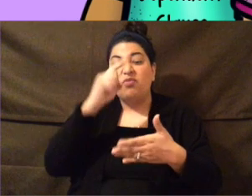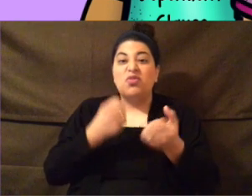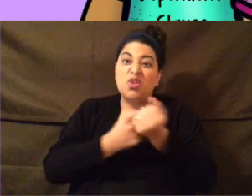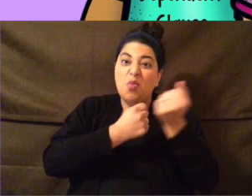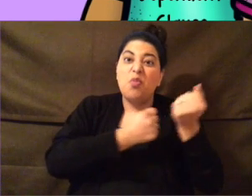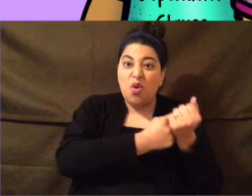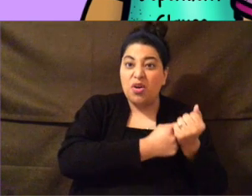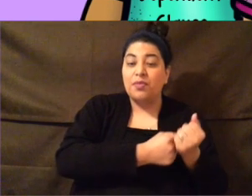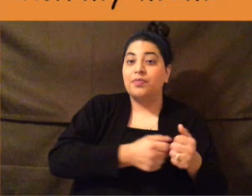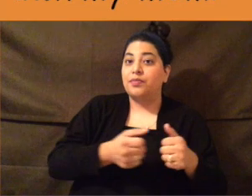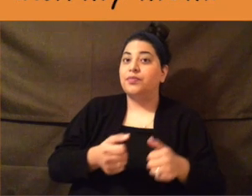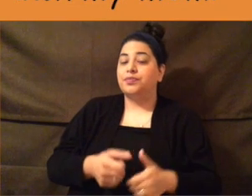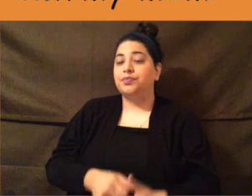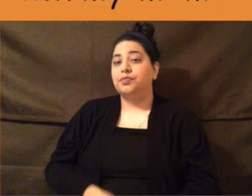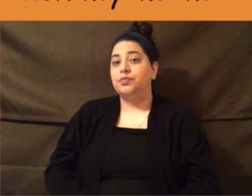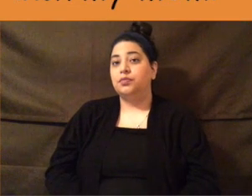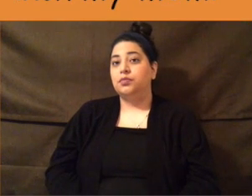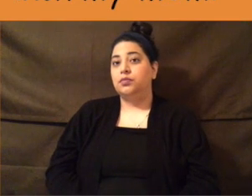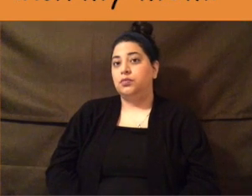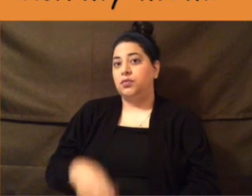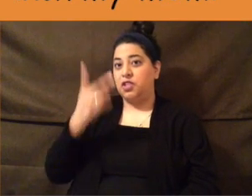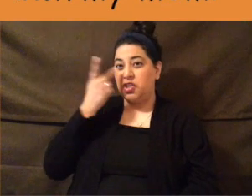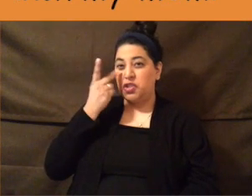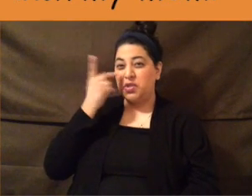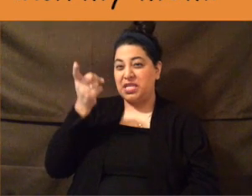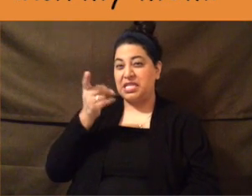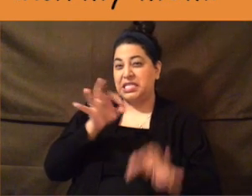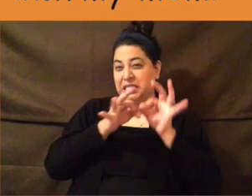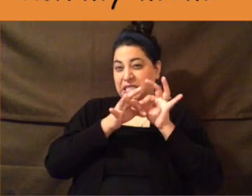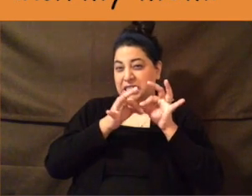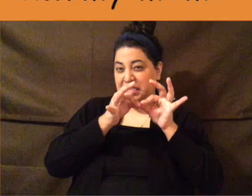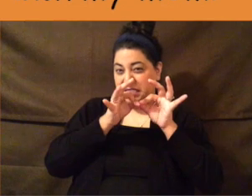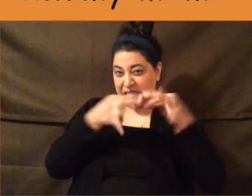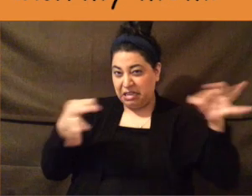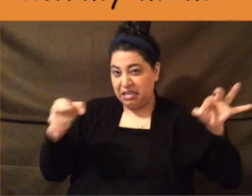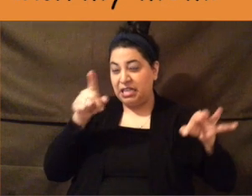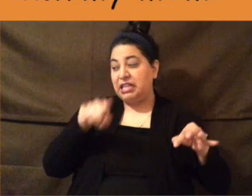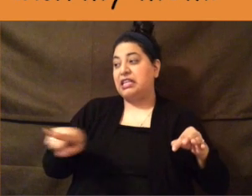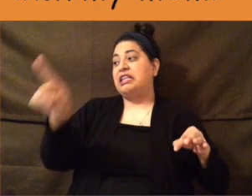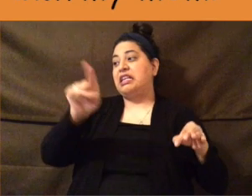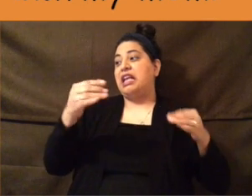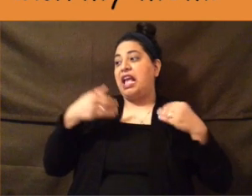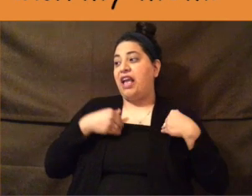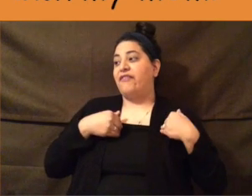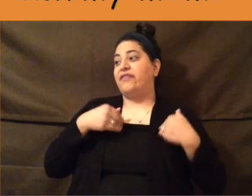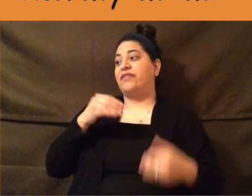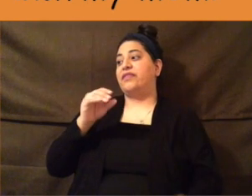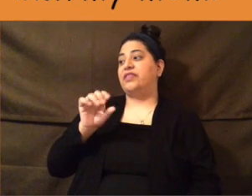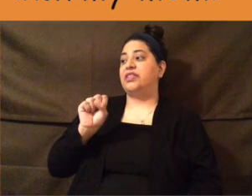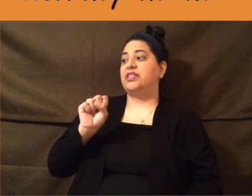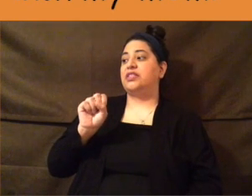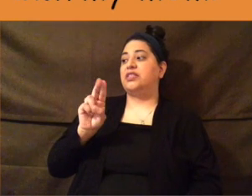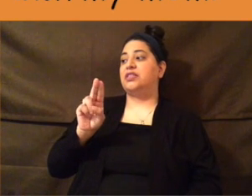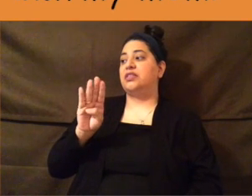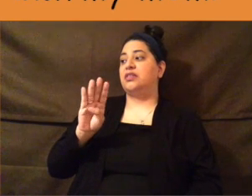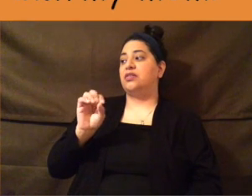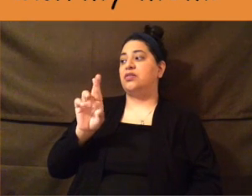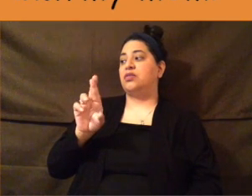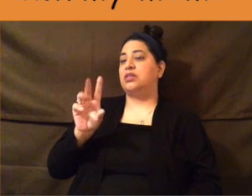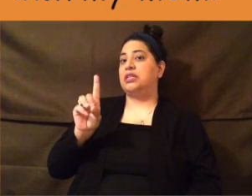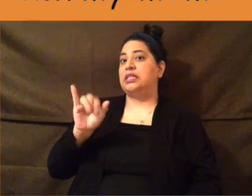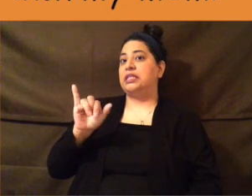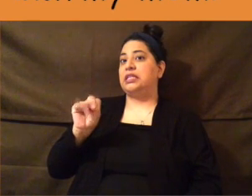make complete sense. All right, so let's look at these sentences that have a